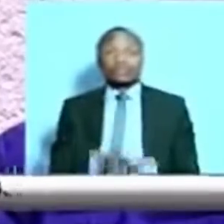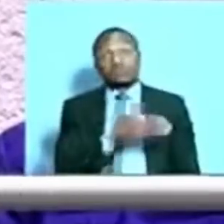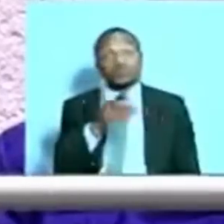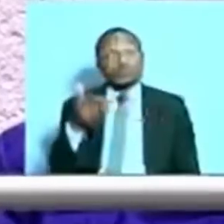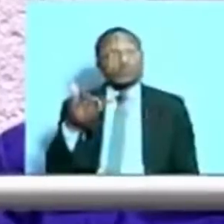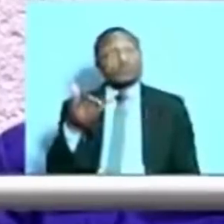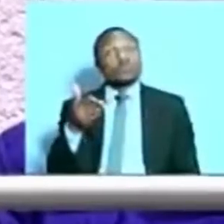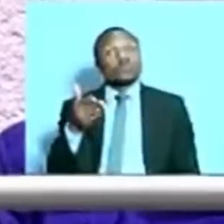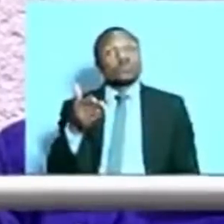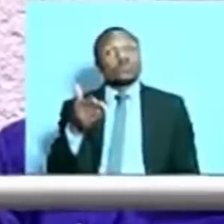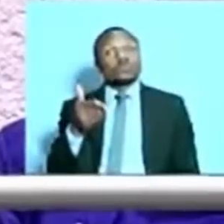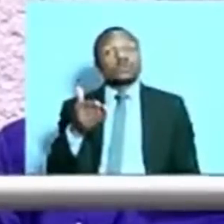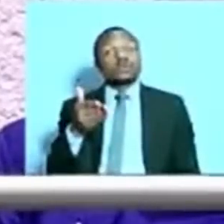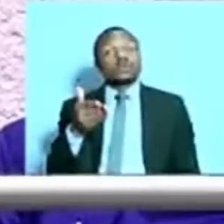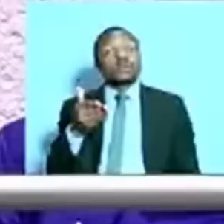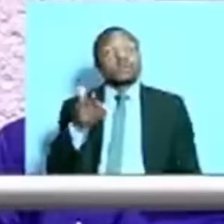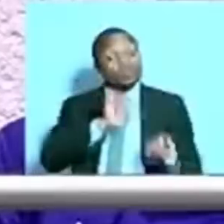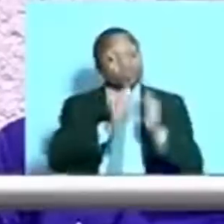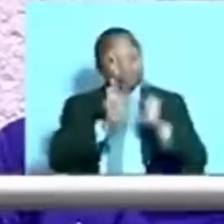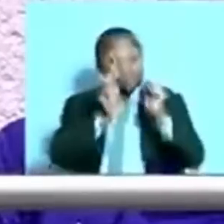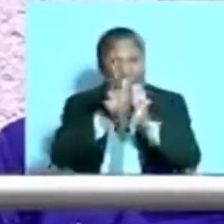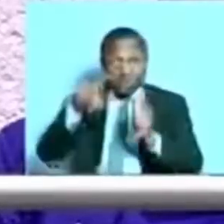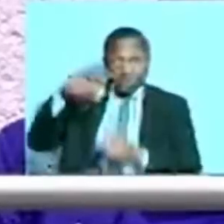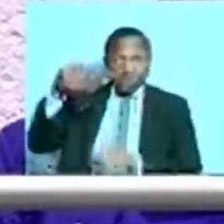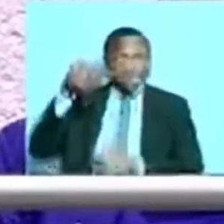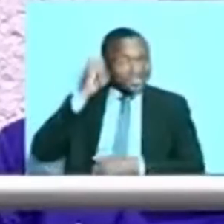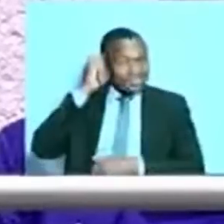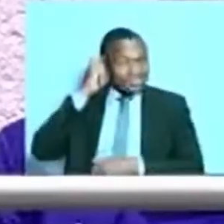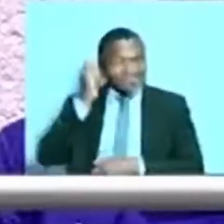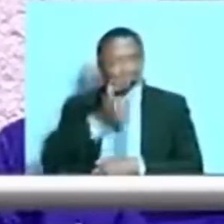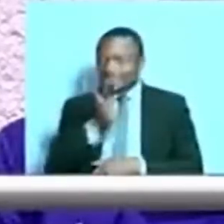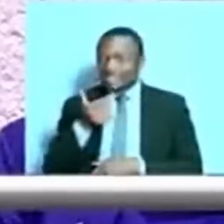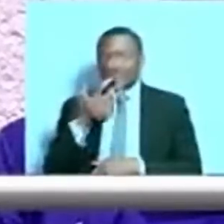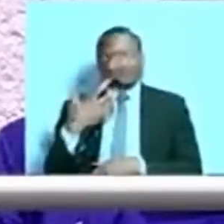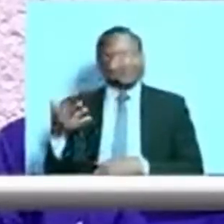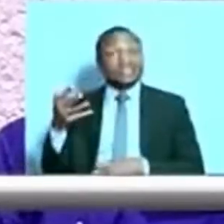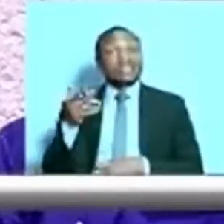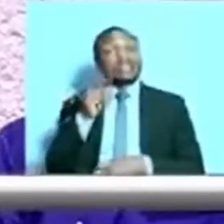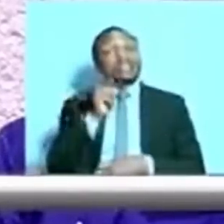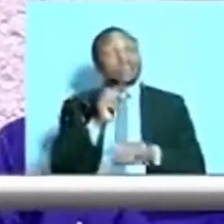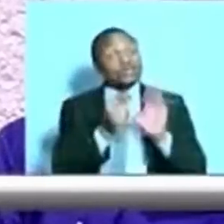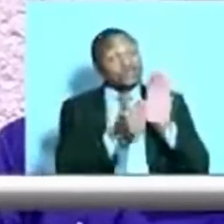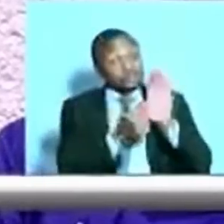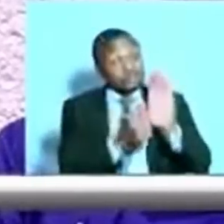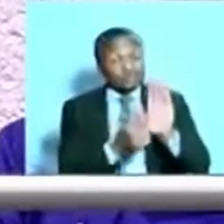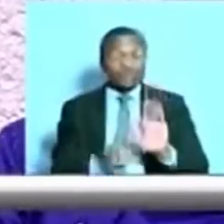PF would think otherwise. I think it demonstrated